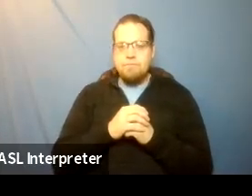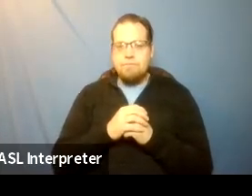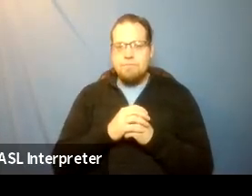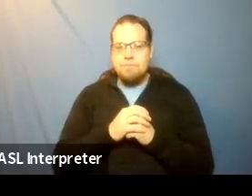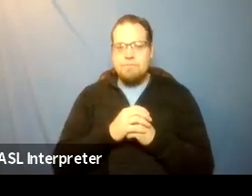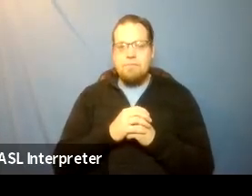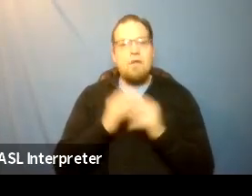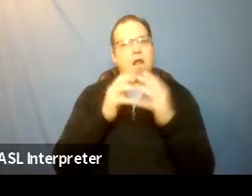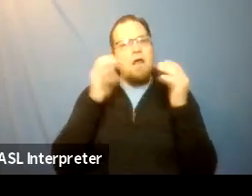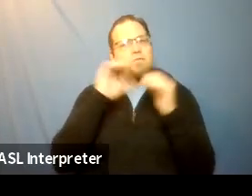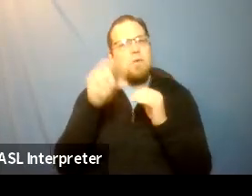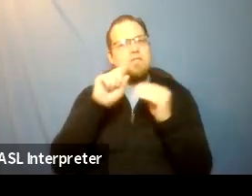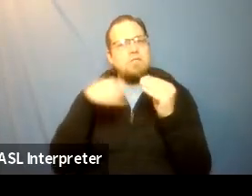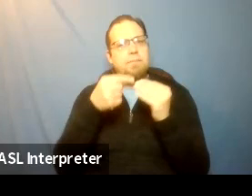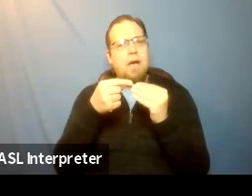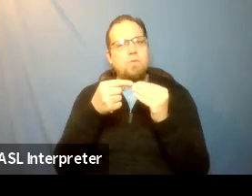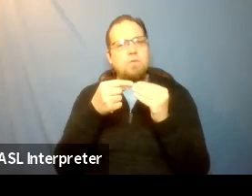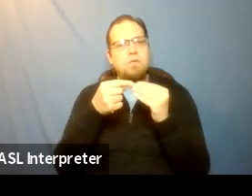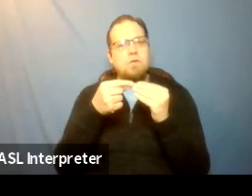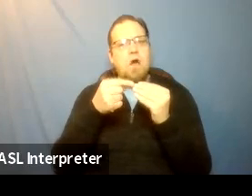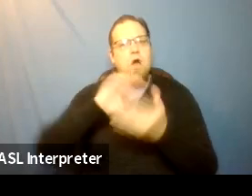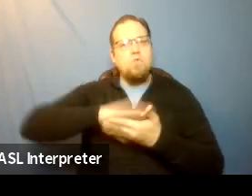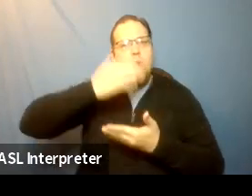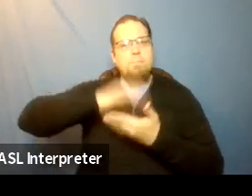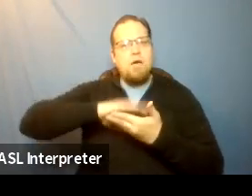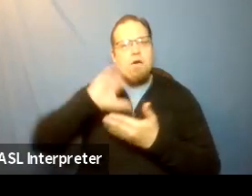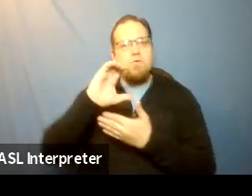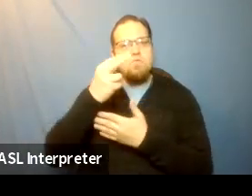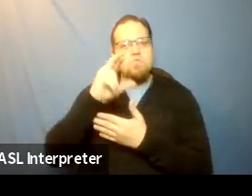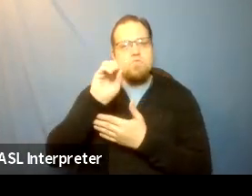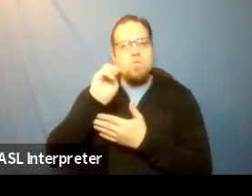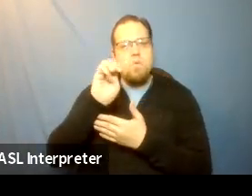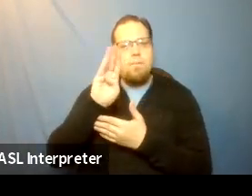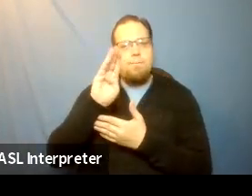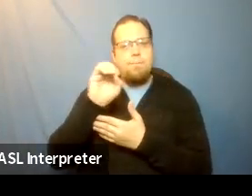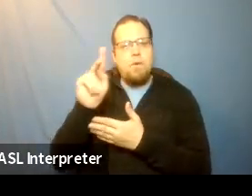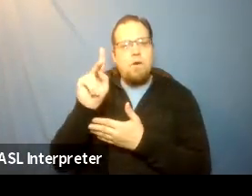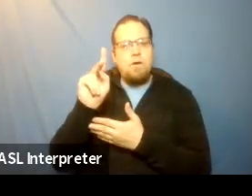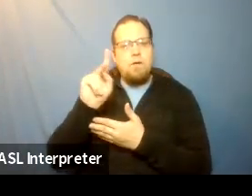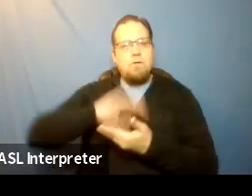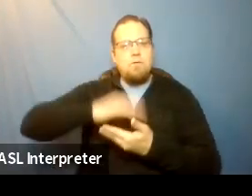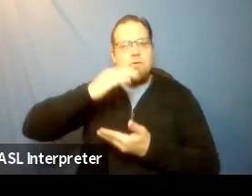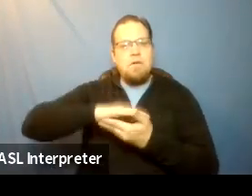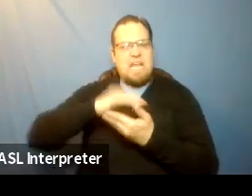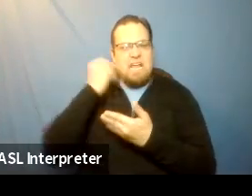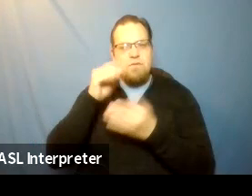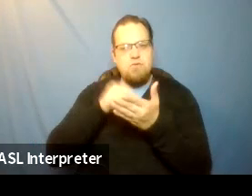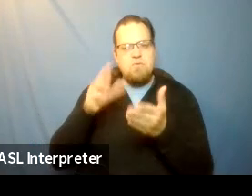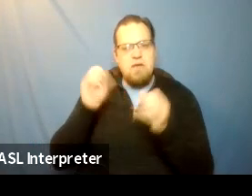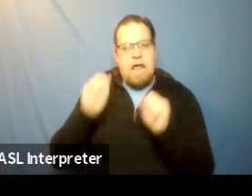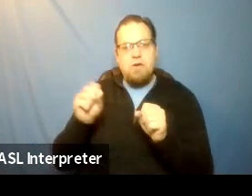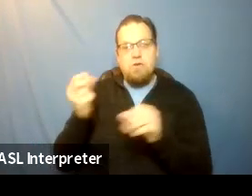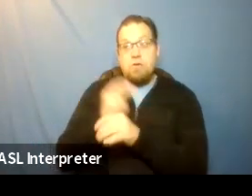Getting a lot of questions about Chromebooks, and if students can use their own device, or if they